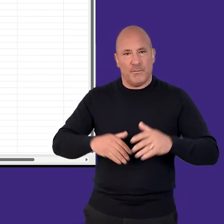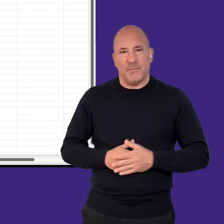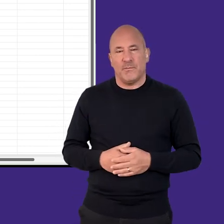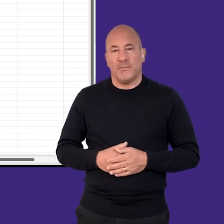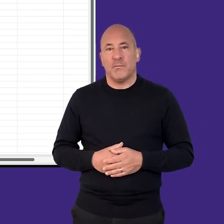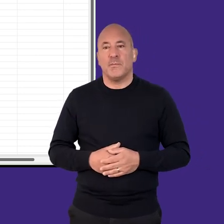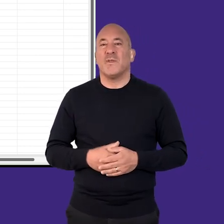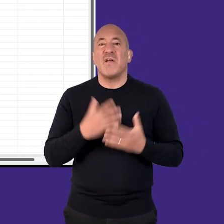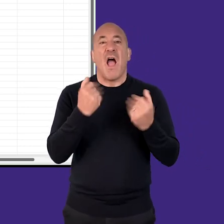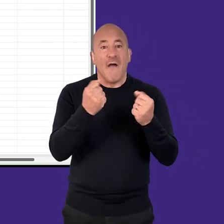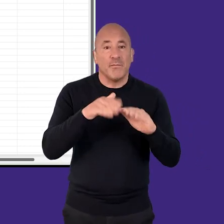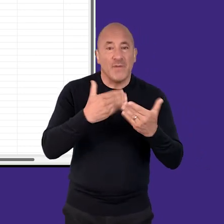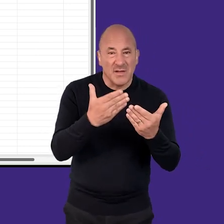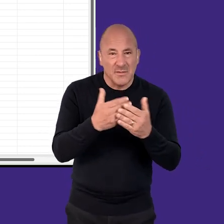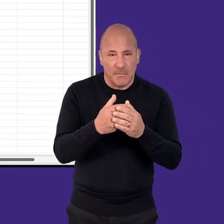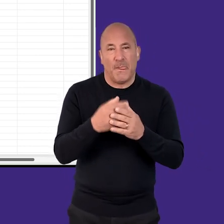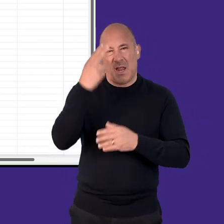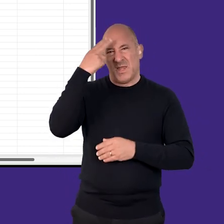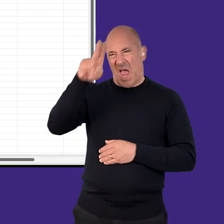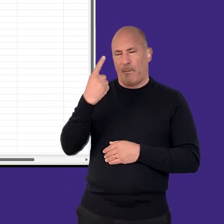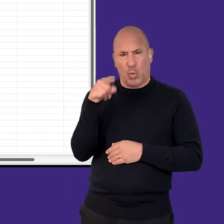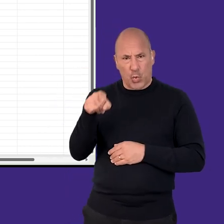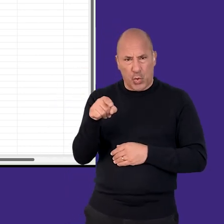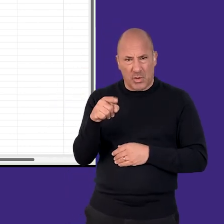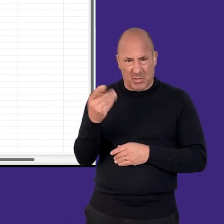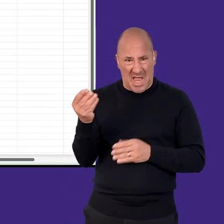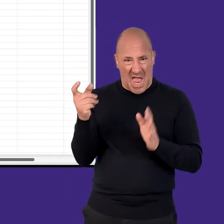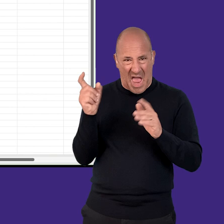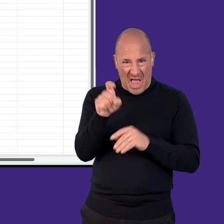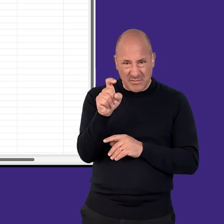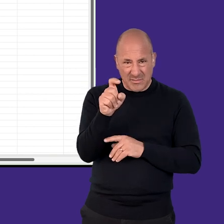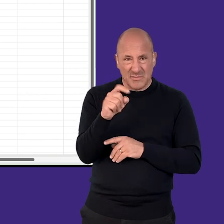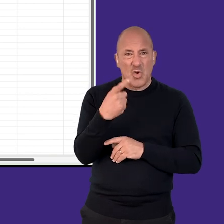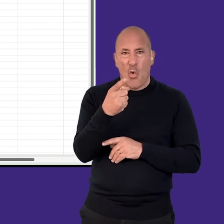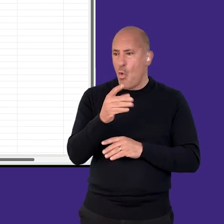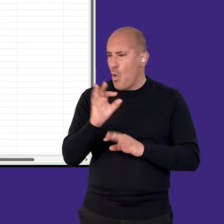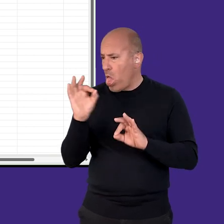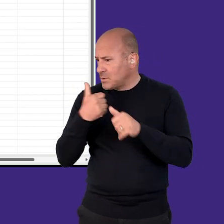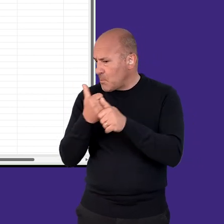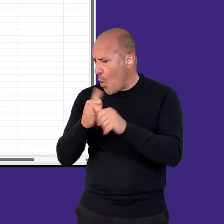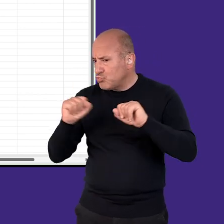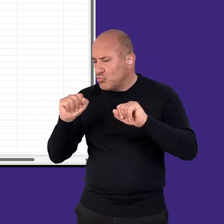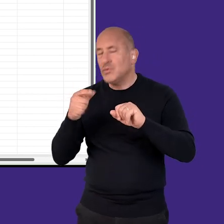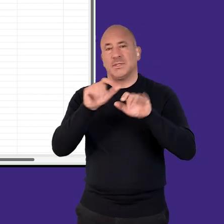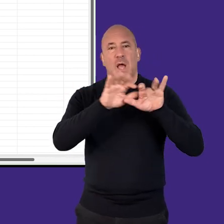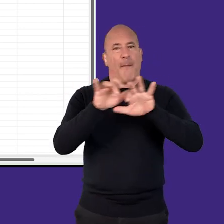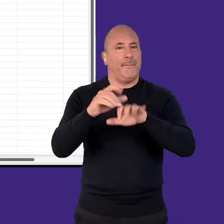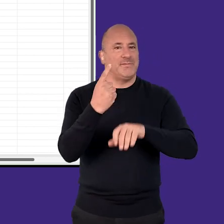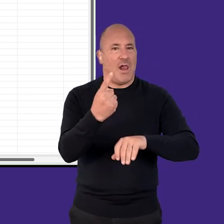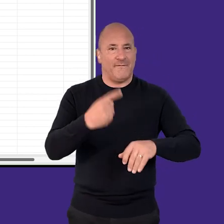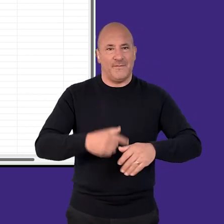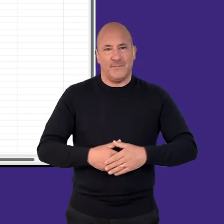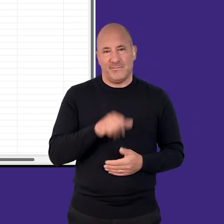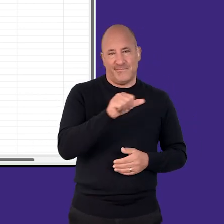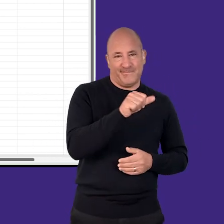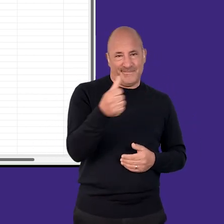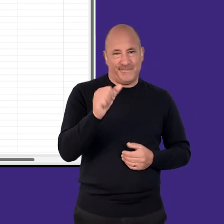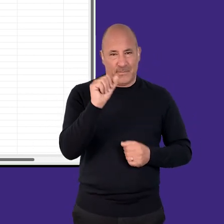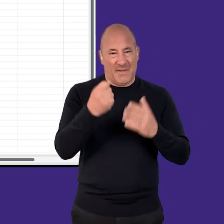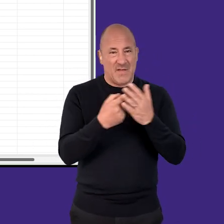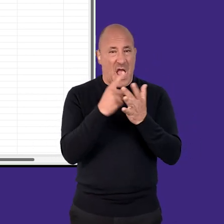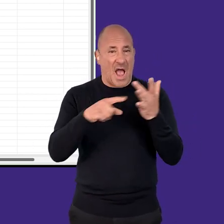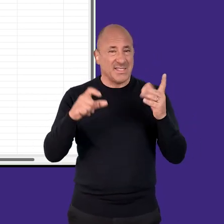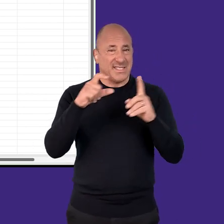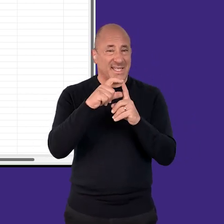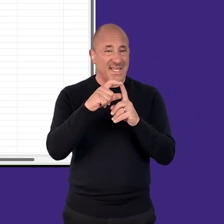blank. Otherwise, add the name of your ticketing provider or manual if they are not supported yet. Next, enter